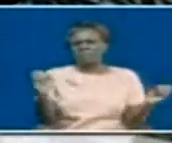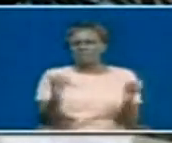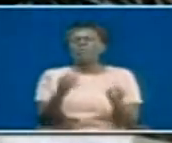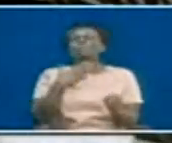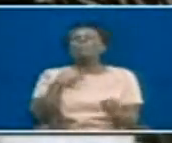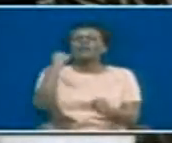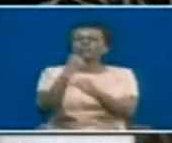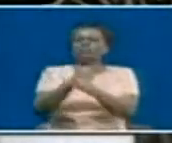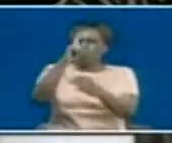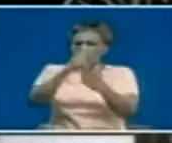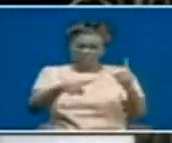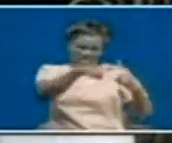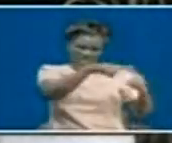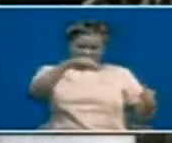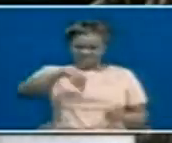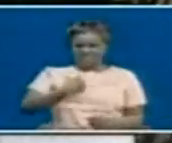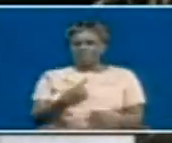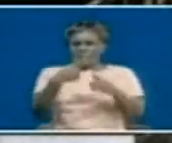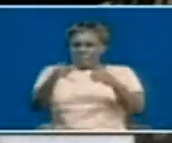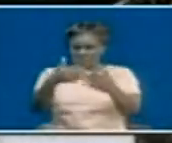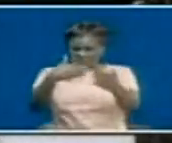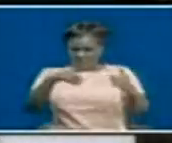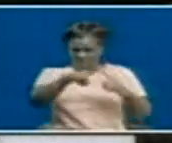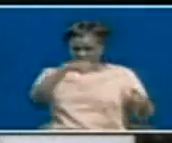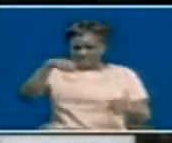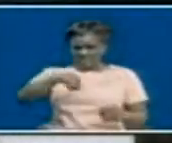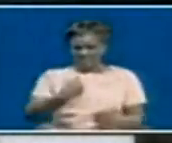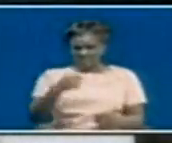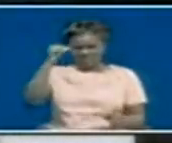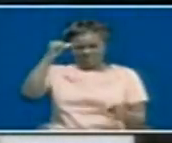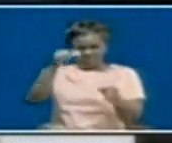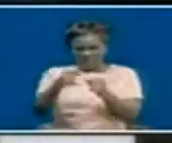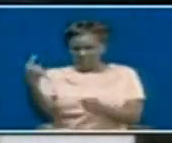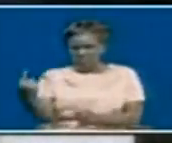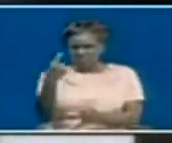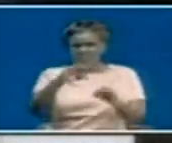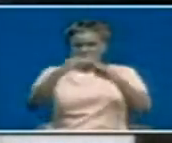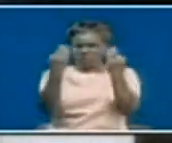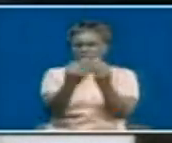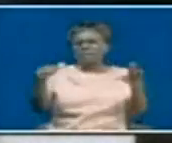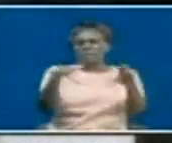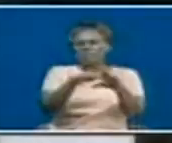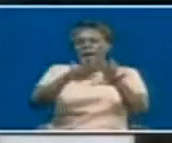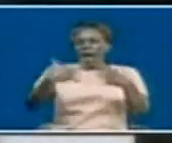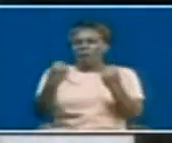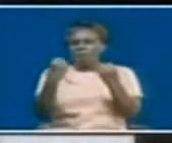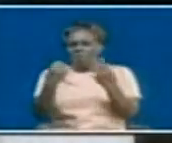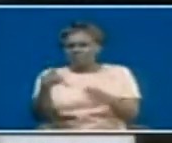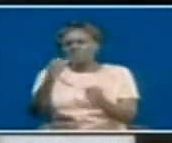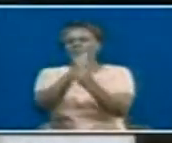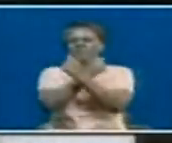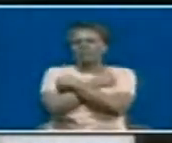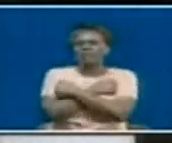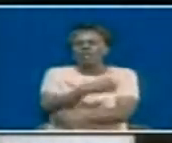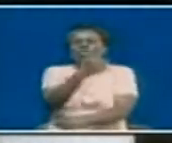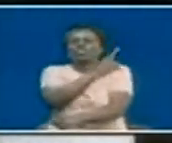to do was to end her own life. But before she did that, she reminded each of her family members of just how much she loved them. Her